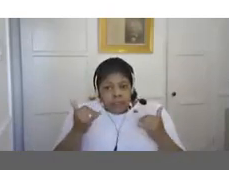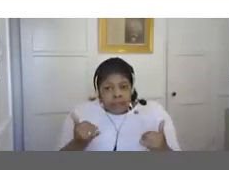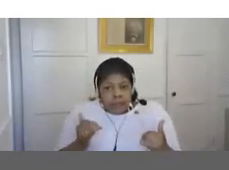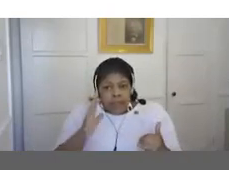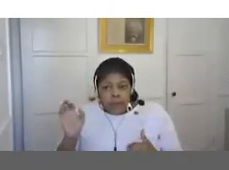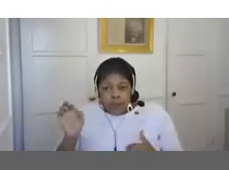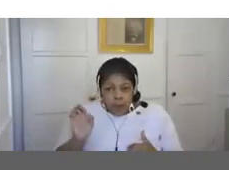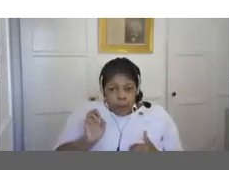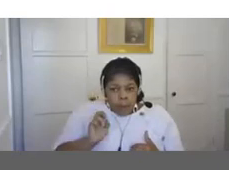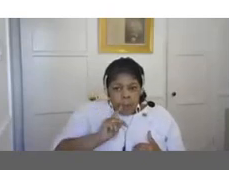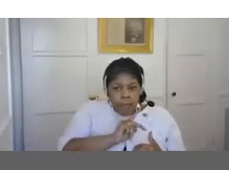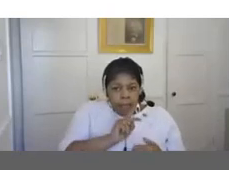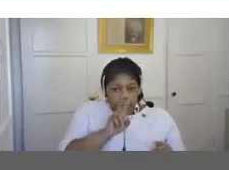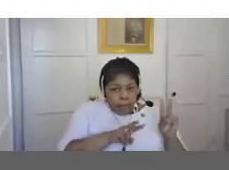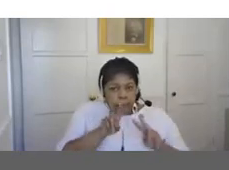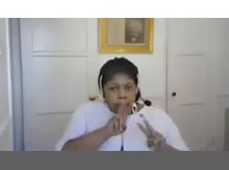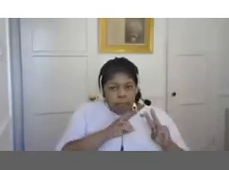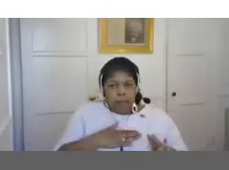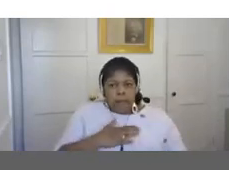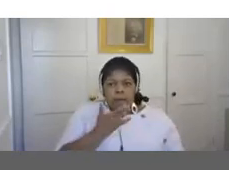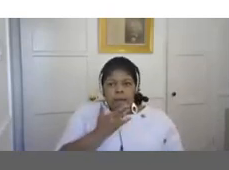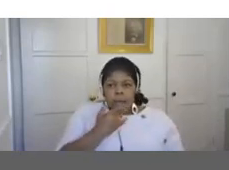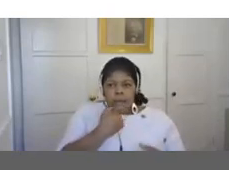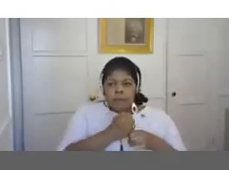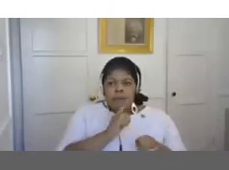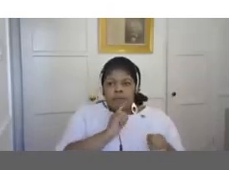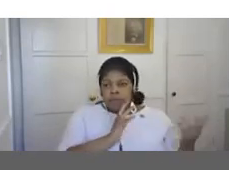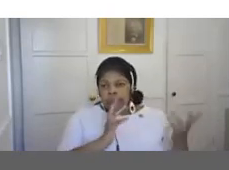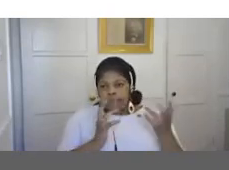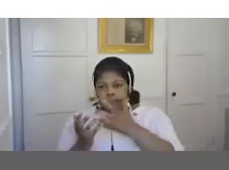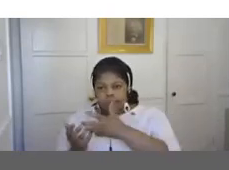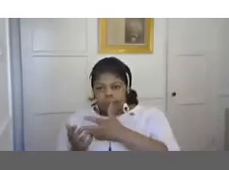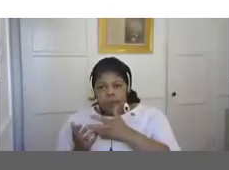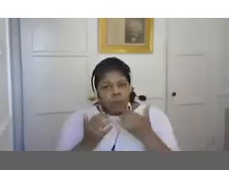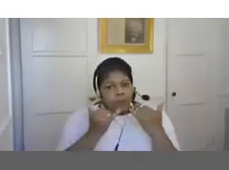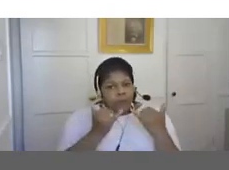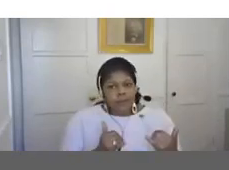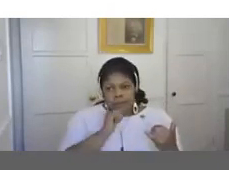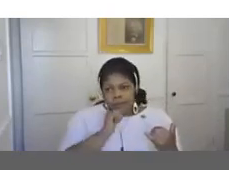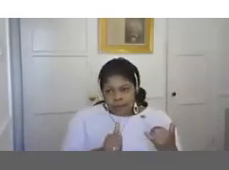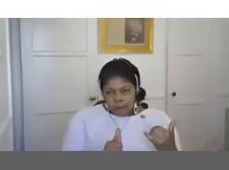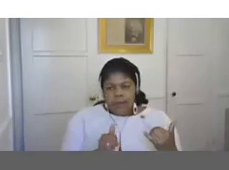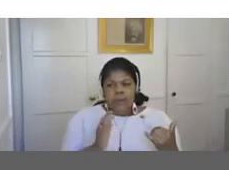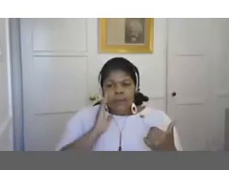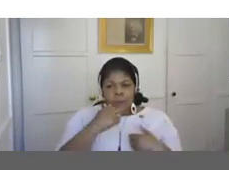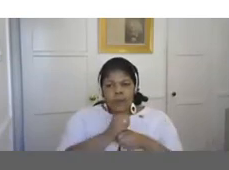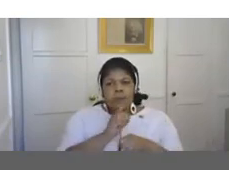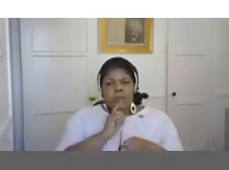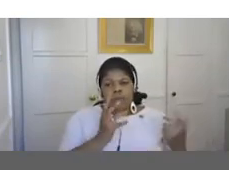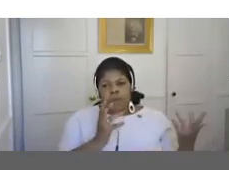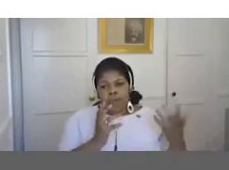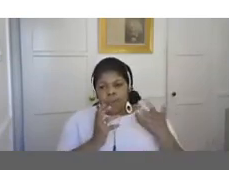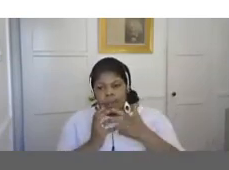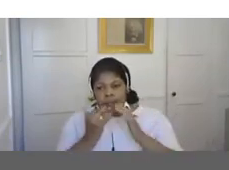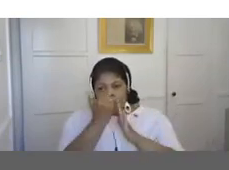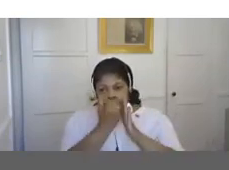for mine are accurate. And they aren't for the cassette right now, so that it matches the lesson. And then